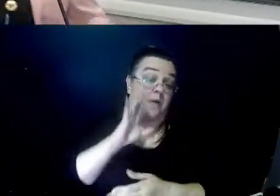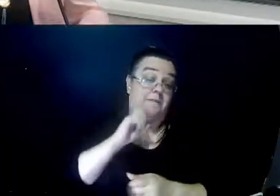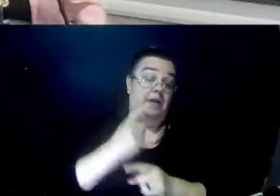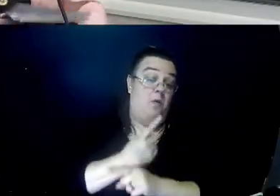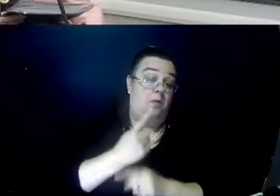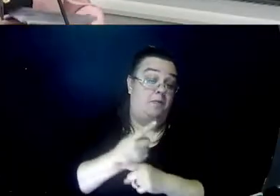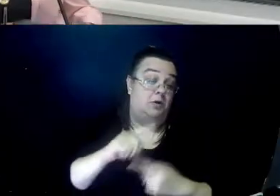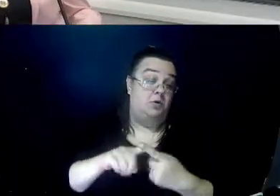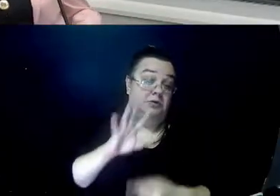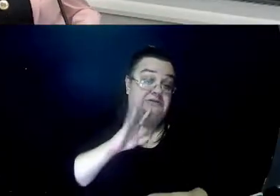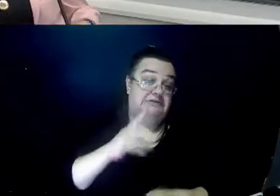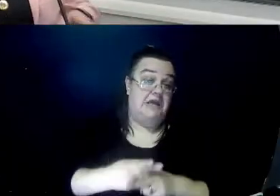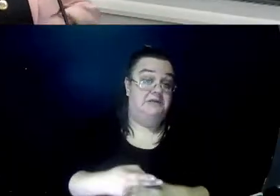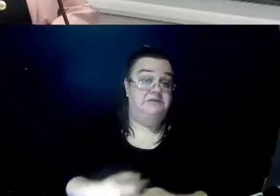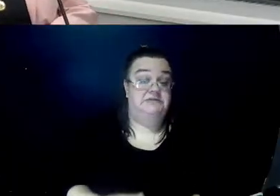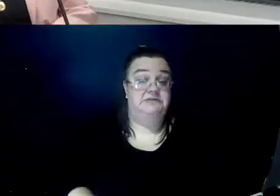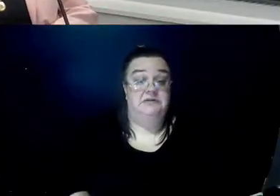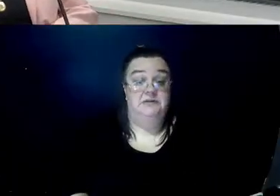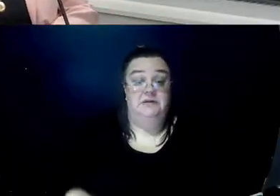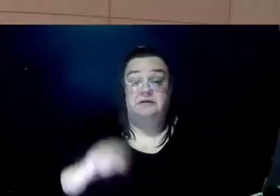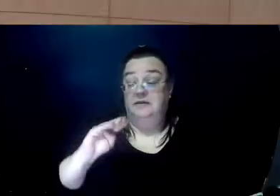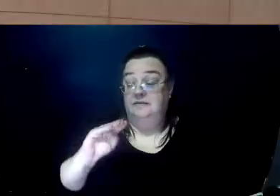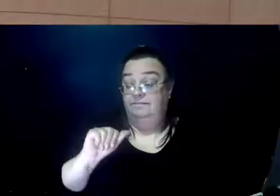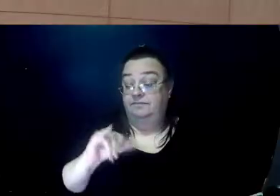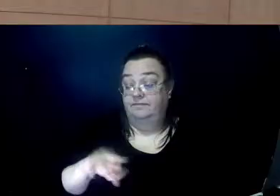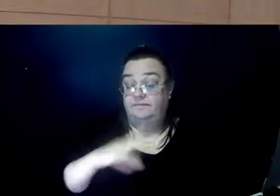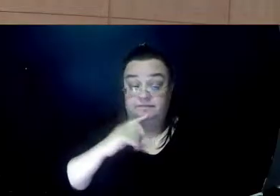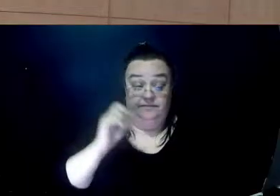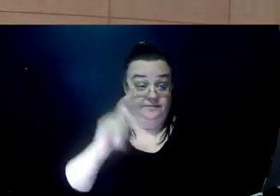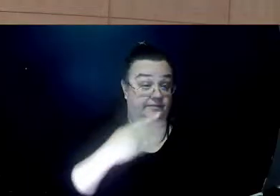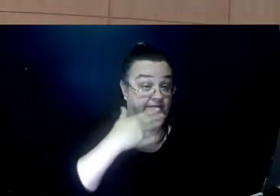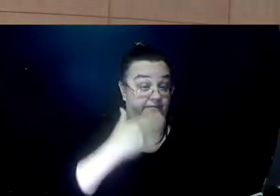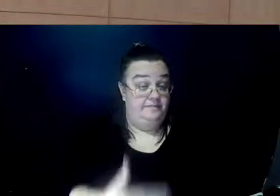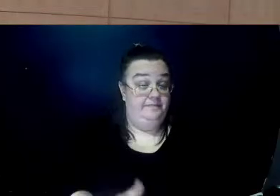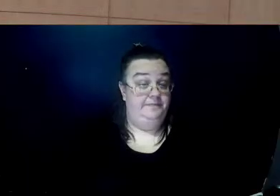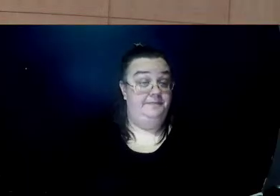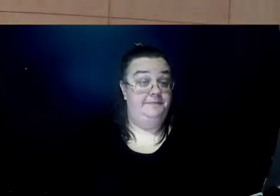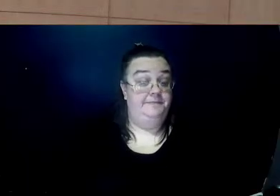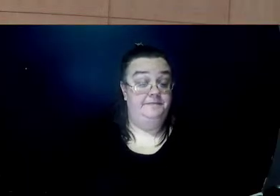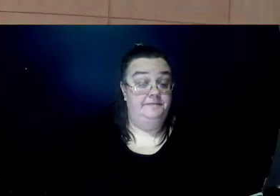discuss. All right, thank you.